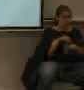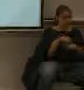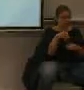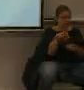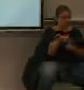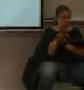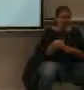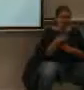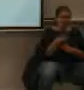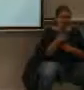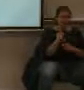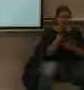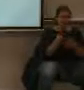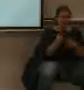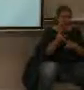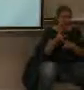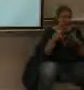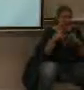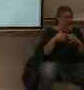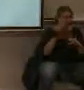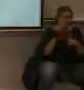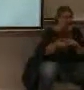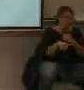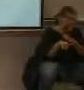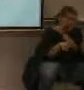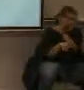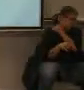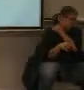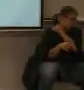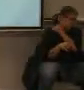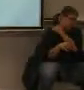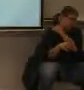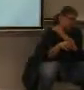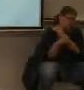in that habitat to speed up the breakdown of that material.